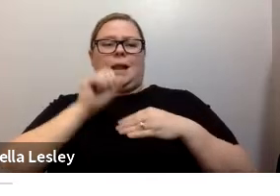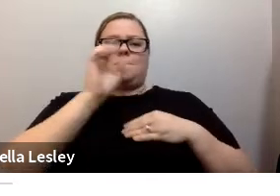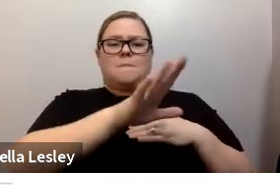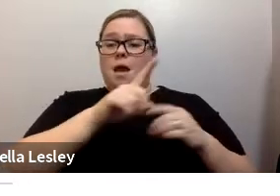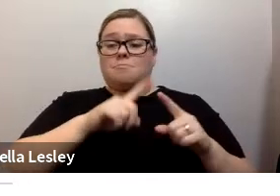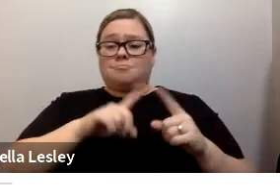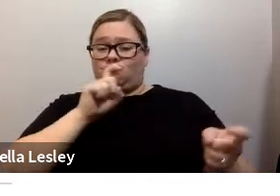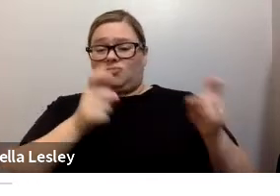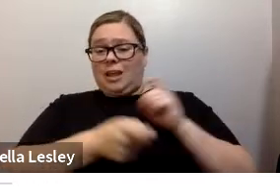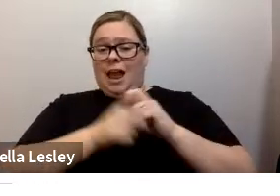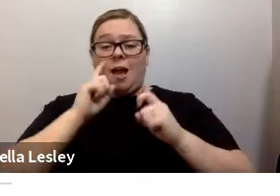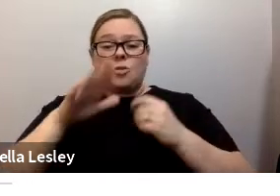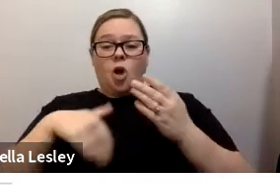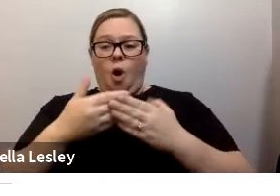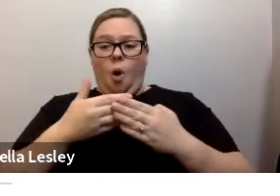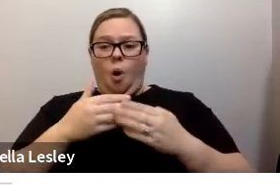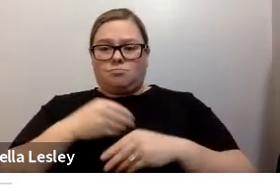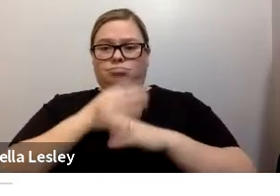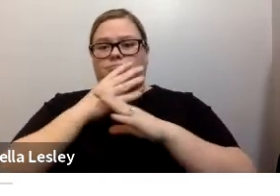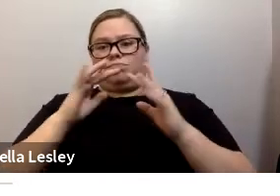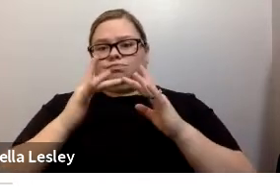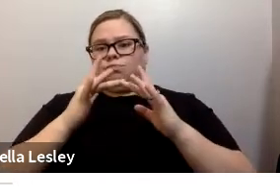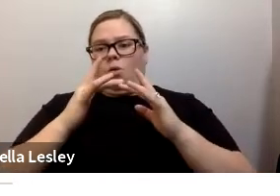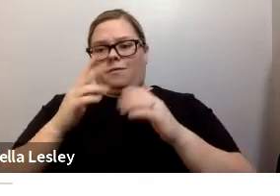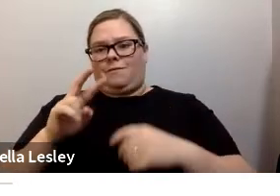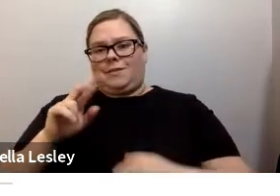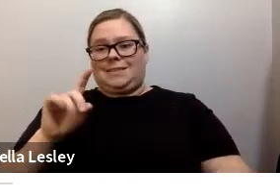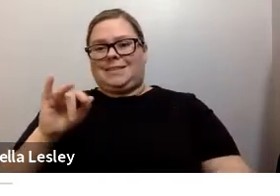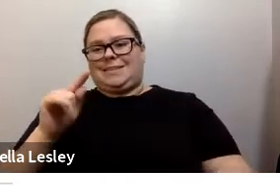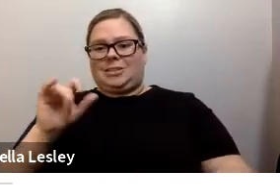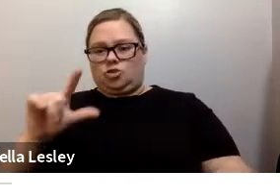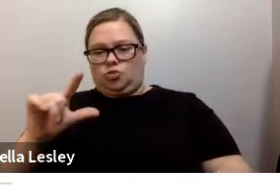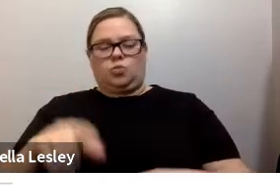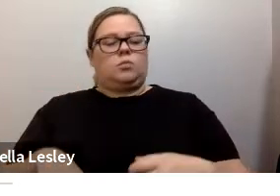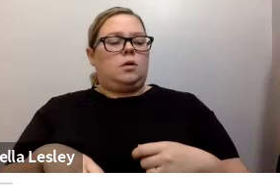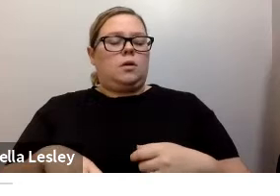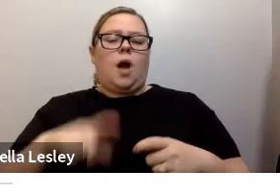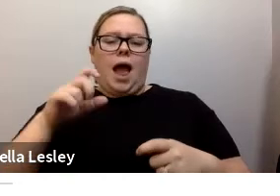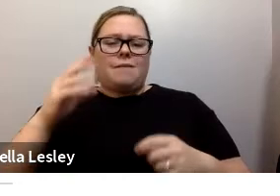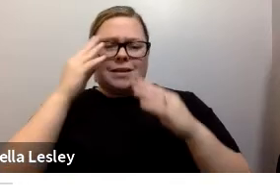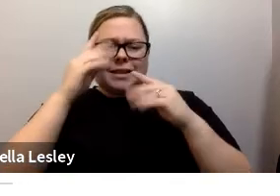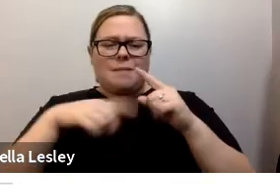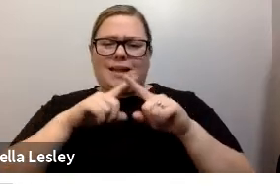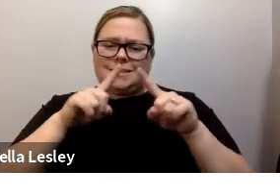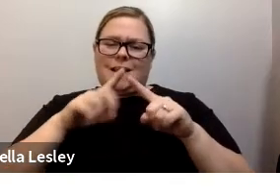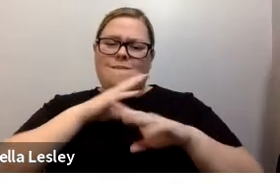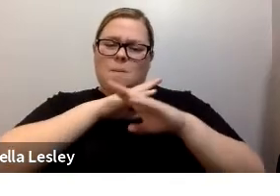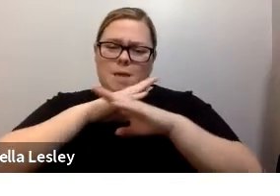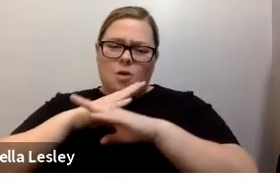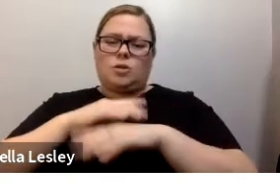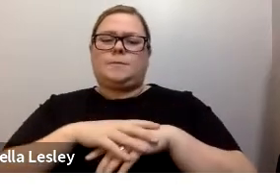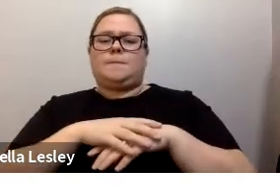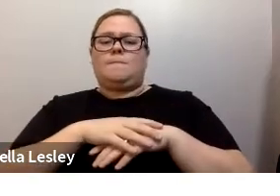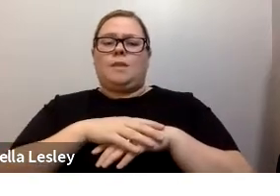digital. So we've got to be thinking about these barriers that you see here, right? In intrapersonal,